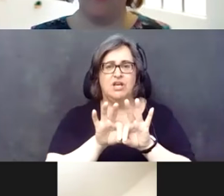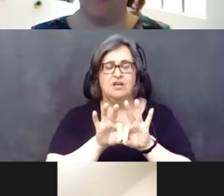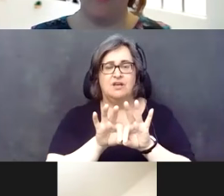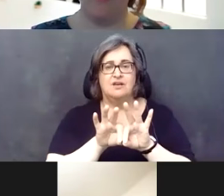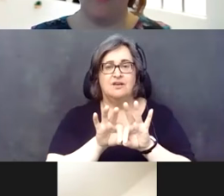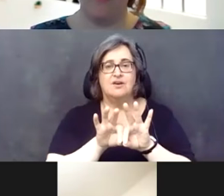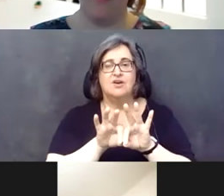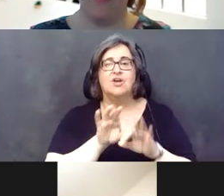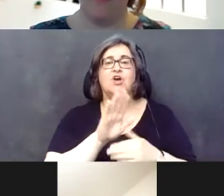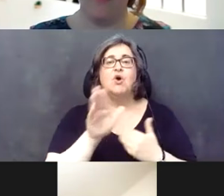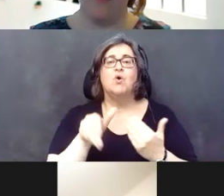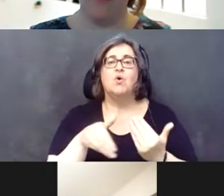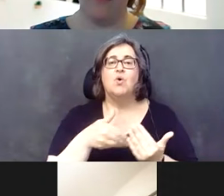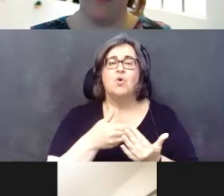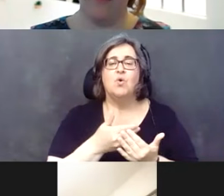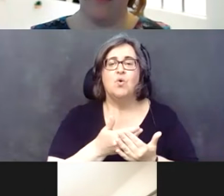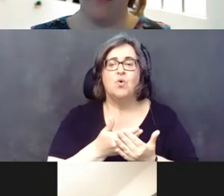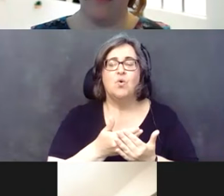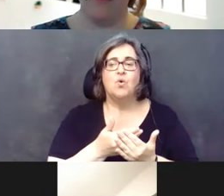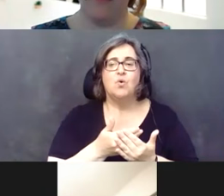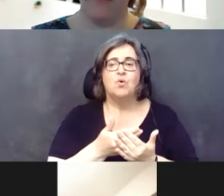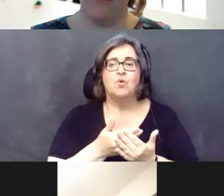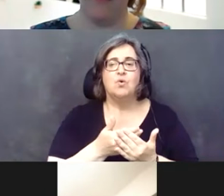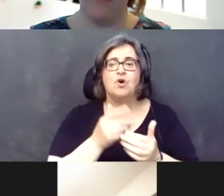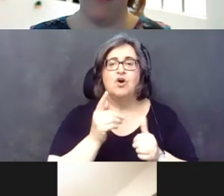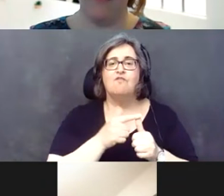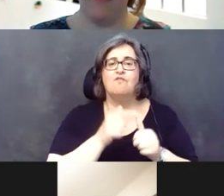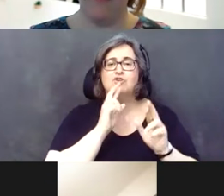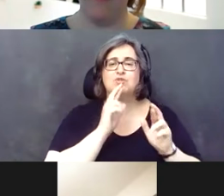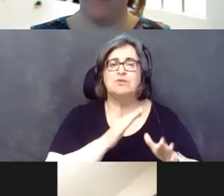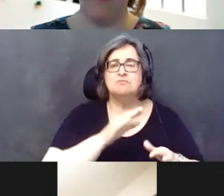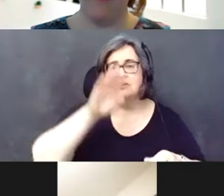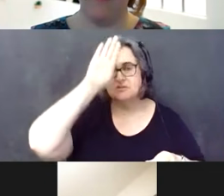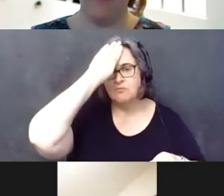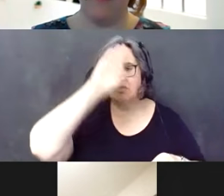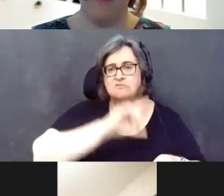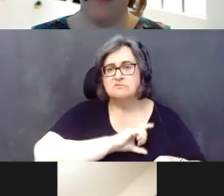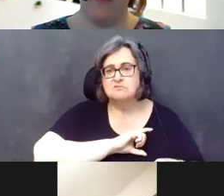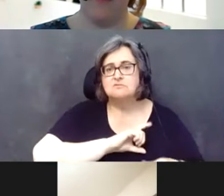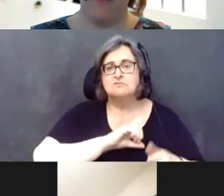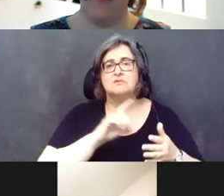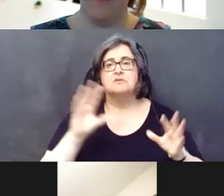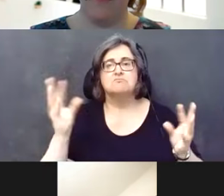that all like first responders and